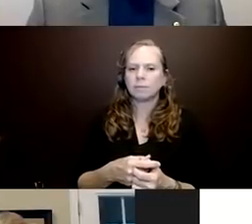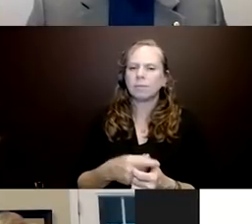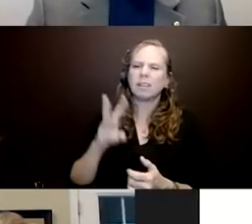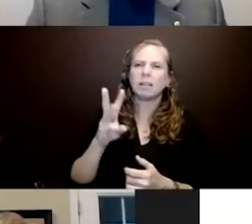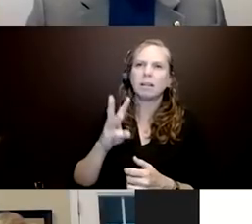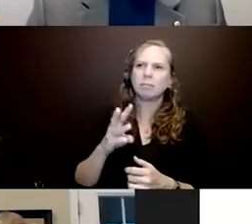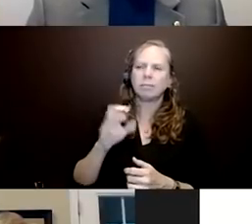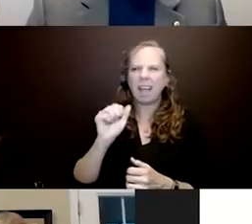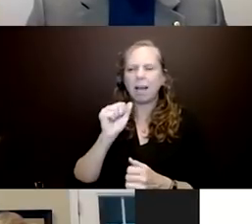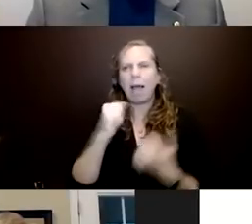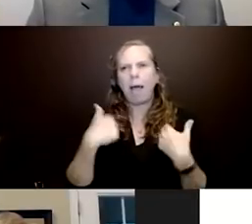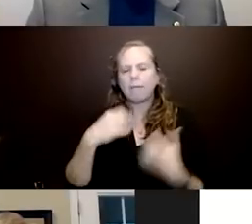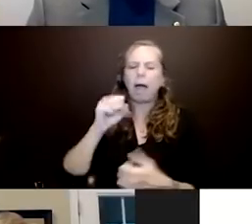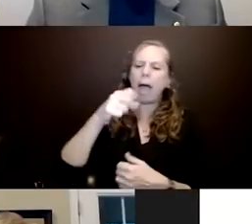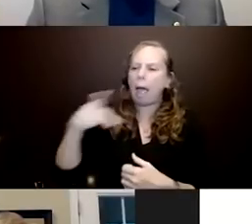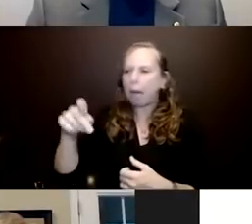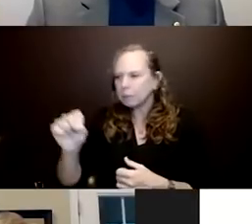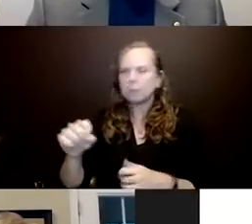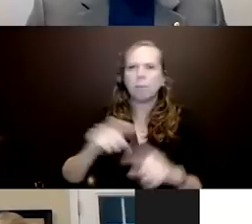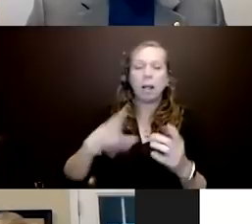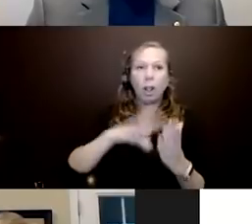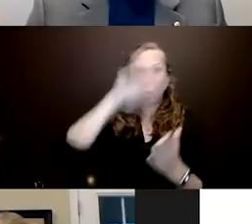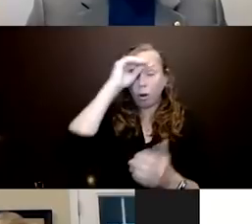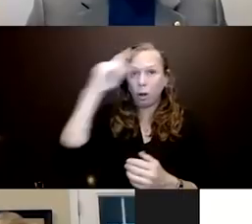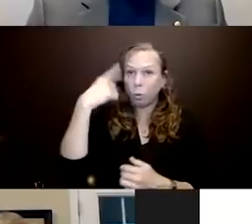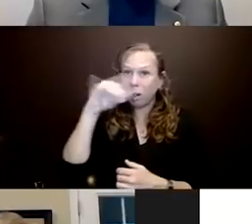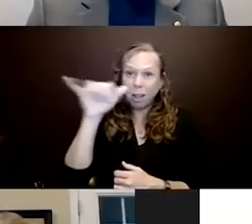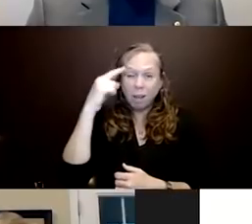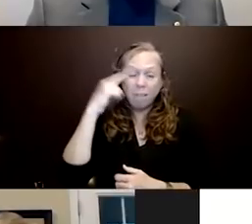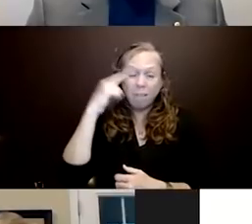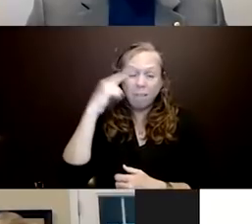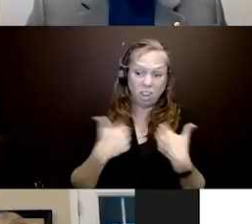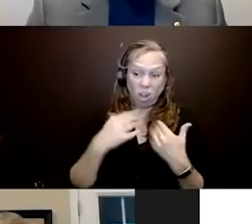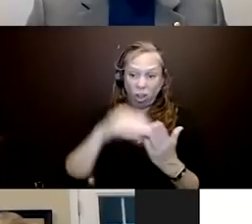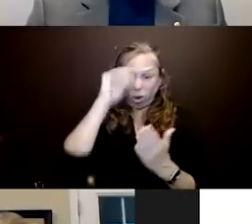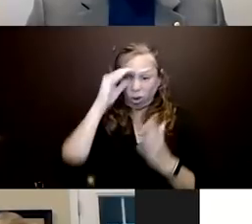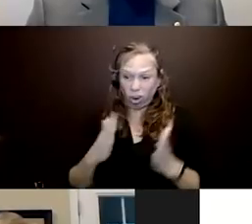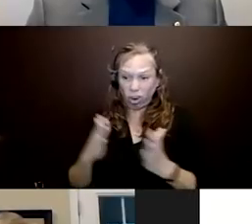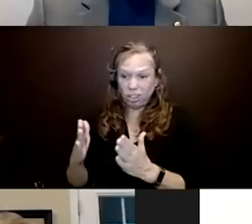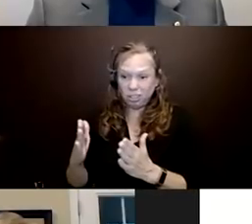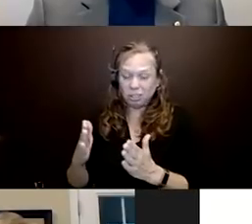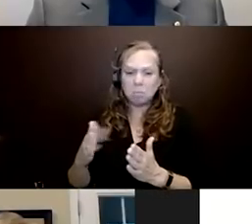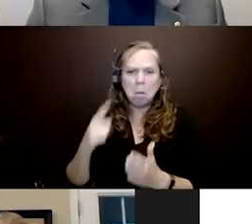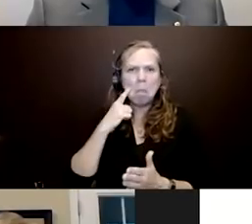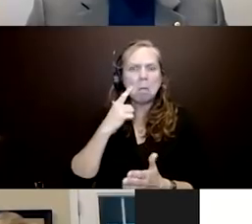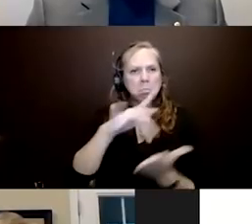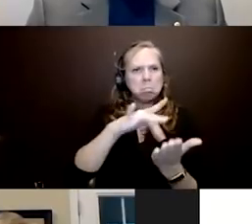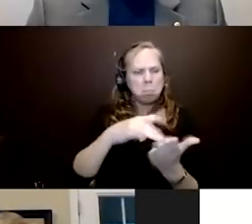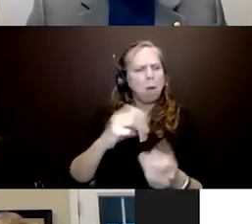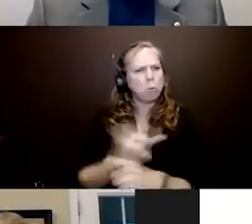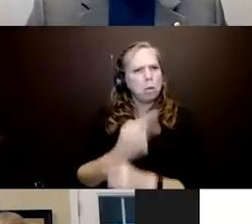it. But as far as what the learning is actually going to look like for our youngest learners, I'd say an iPad is a very appropriate device.